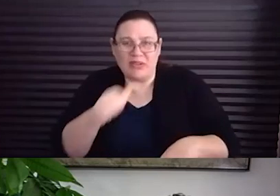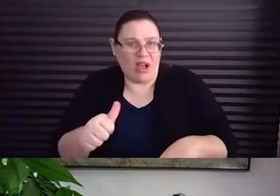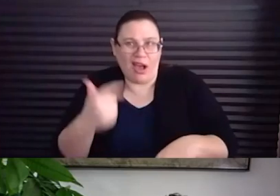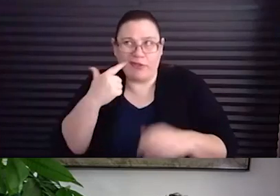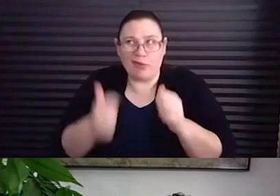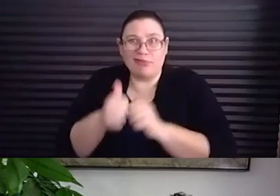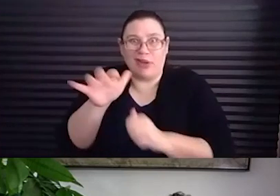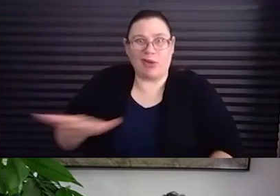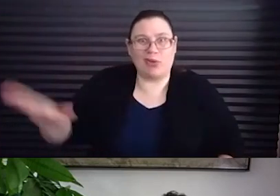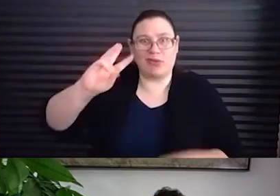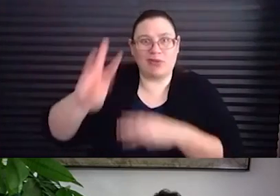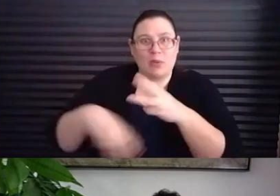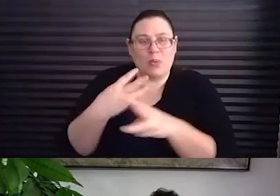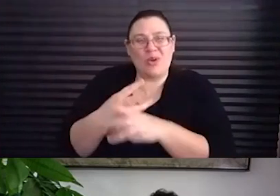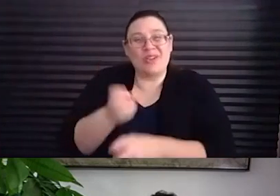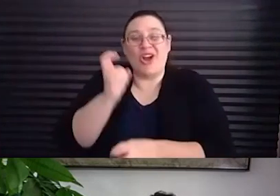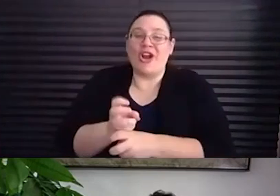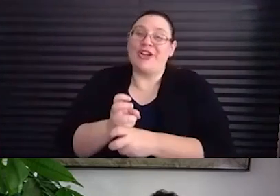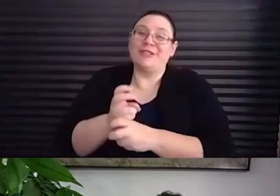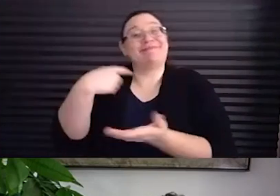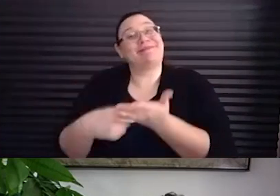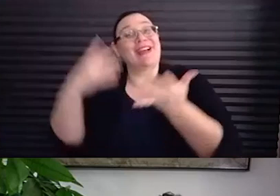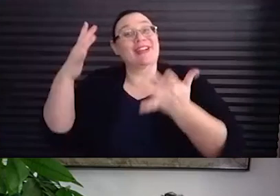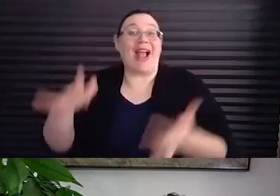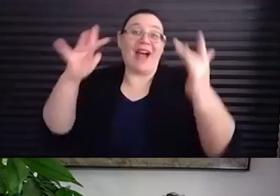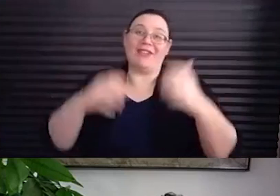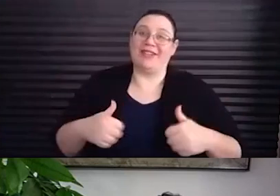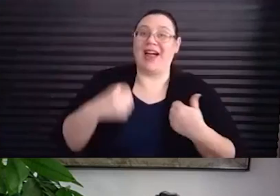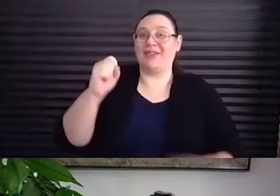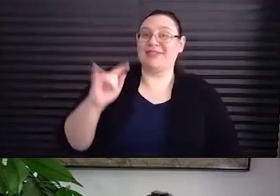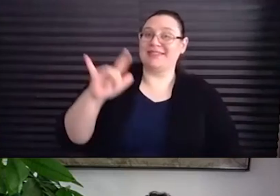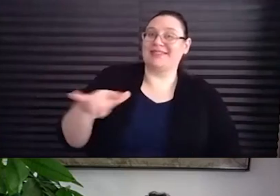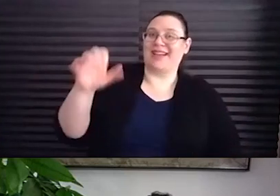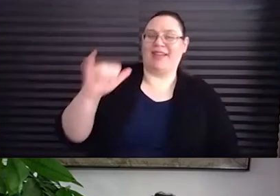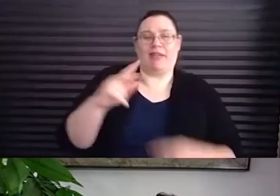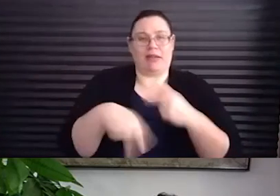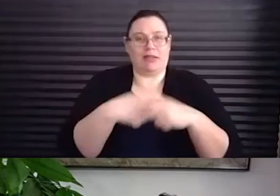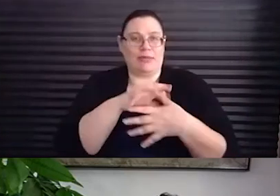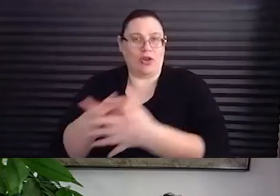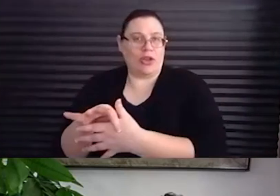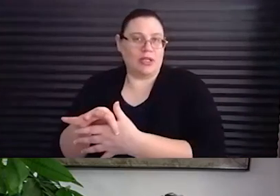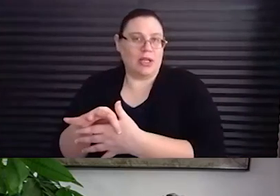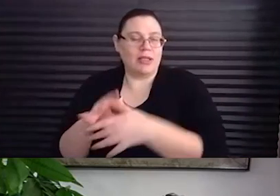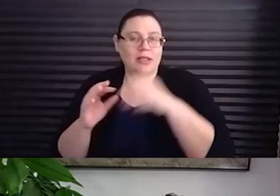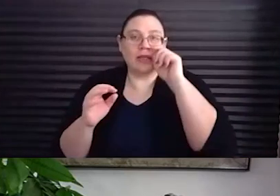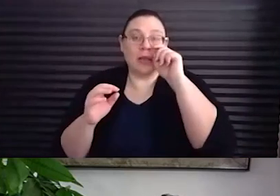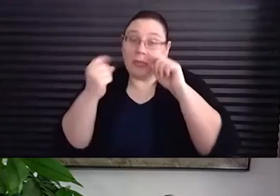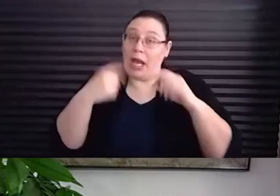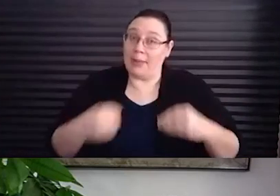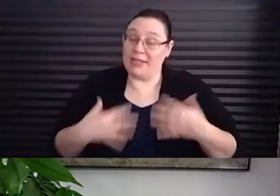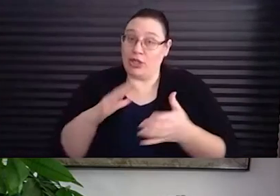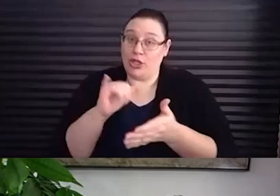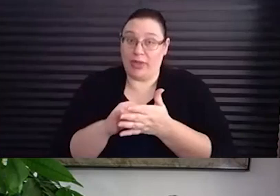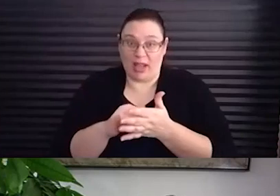it's hard to go back to traveling, lifestyle kind of content. But definitely something I'm inspired to do. So yeah, it's